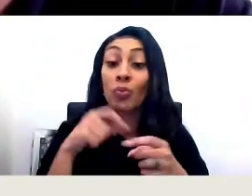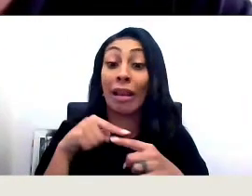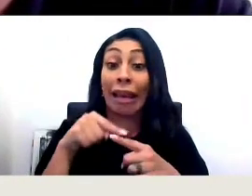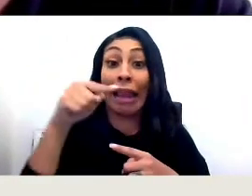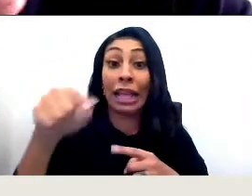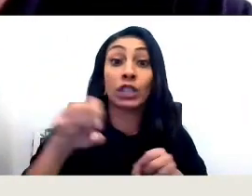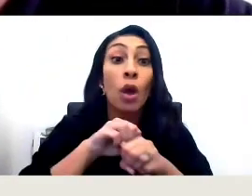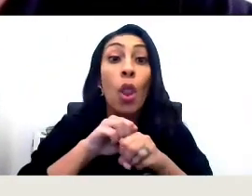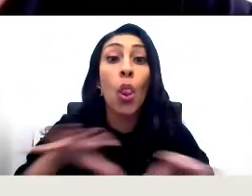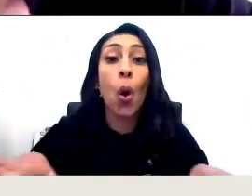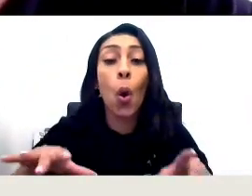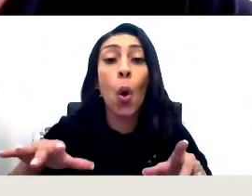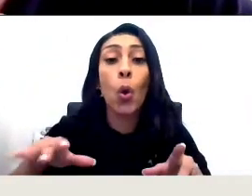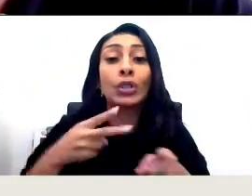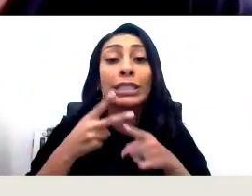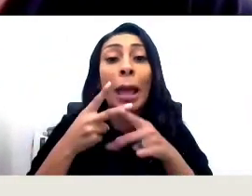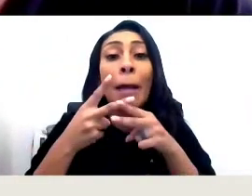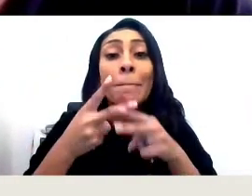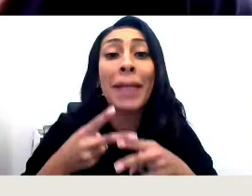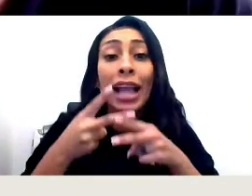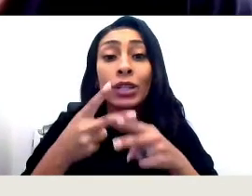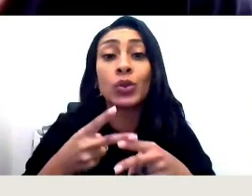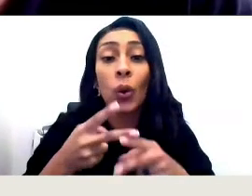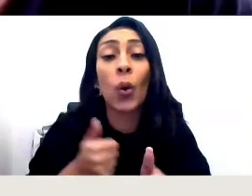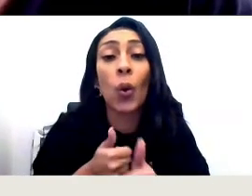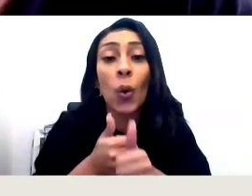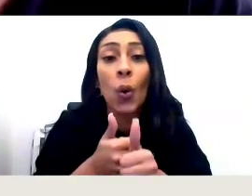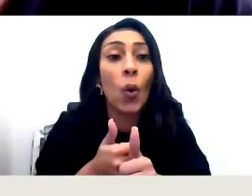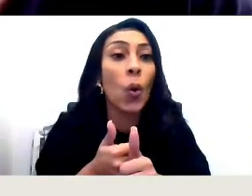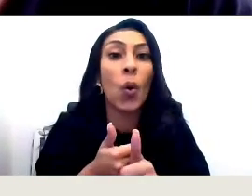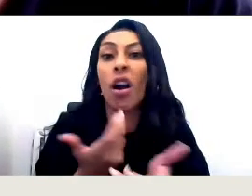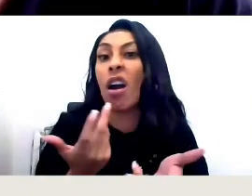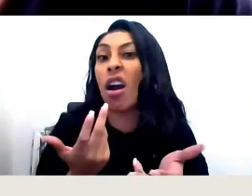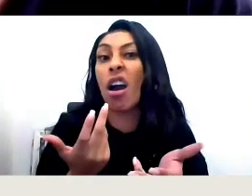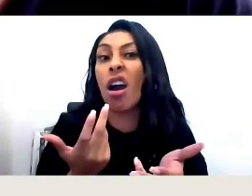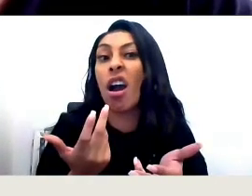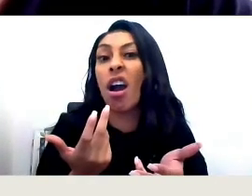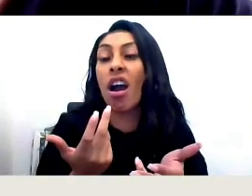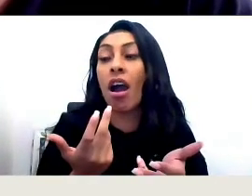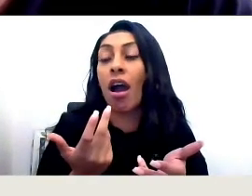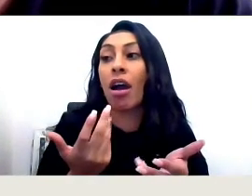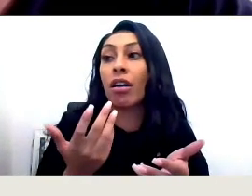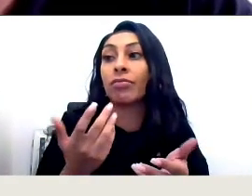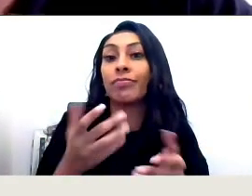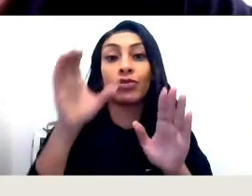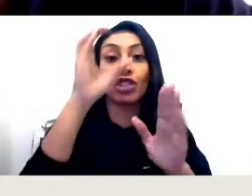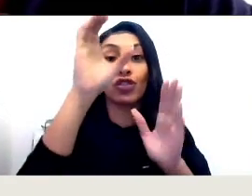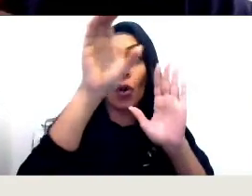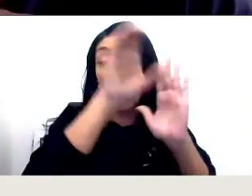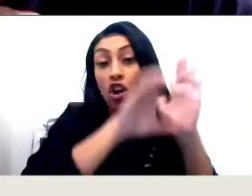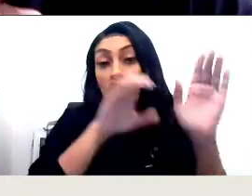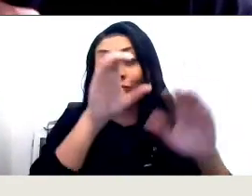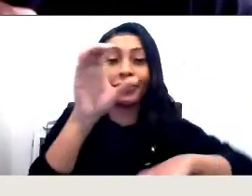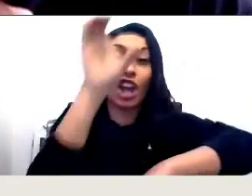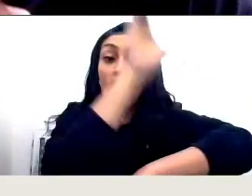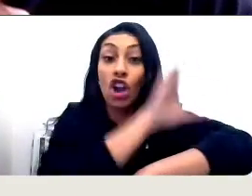a mentorship project that has been going on between choreographers and dancers.